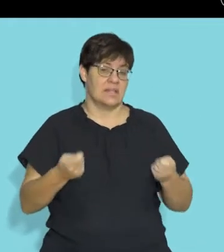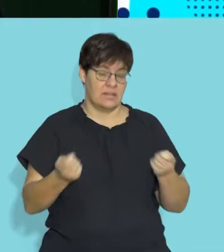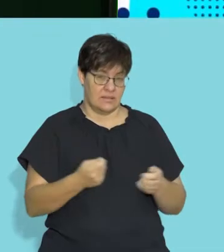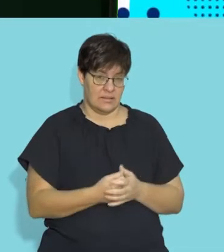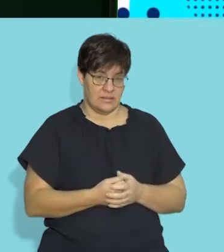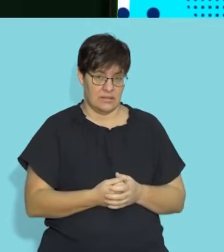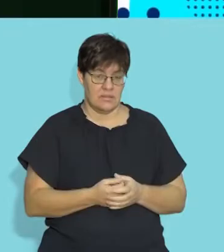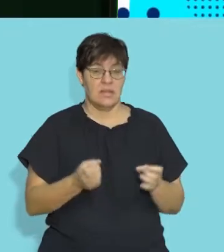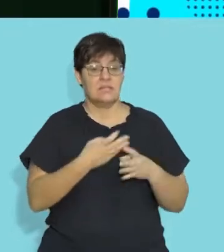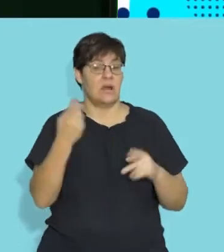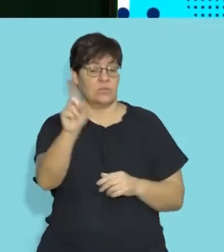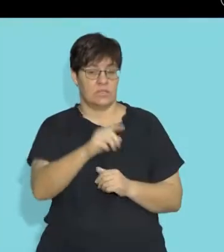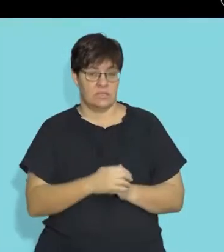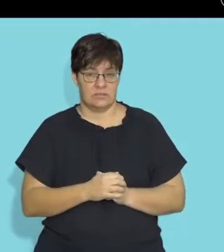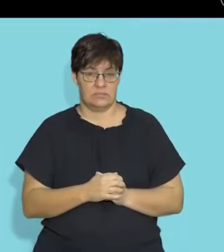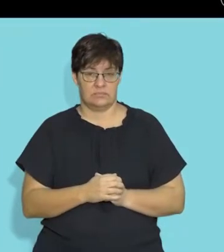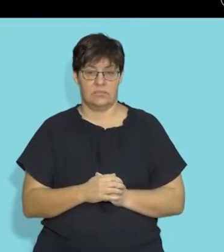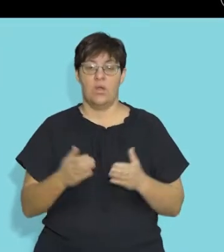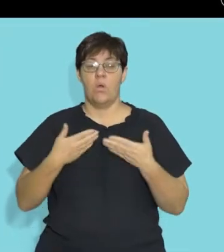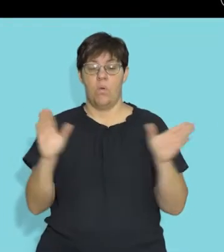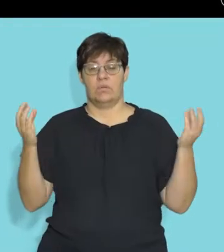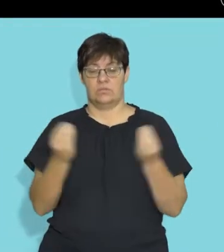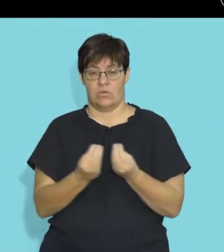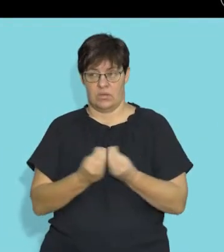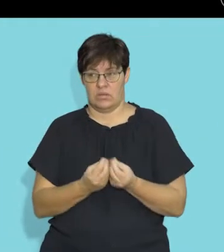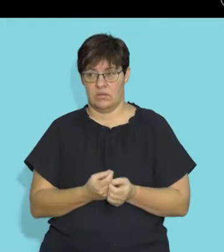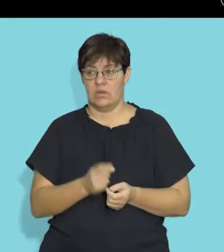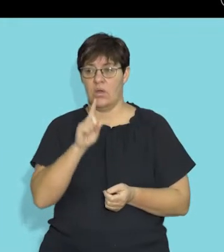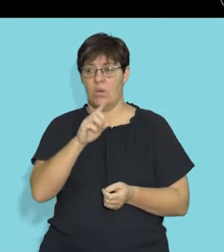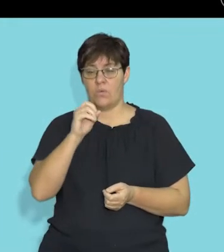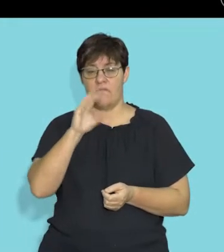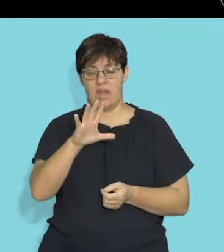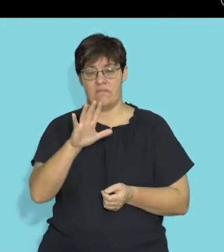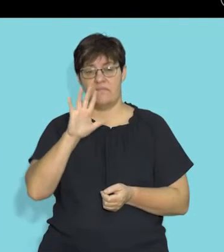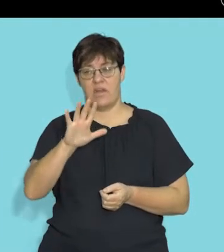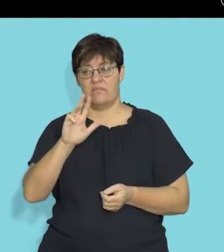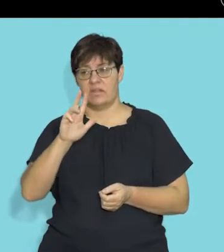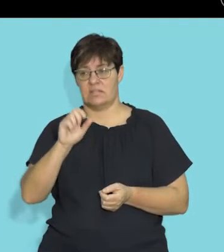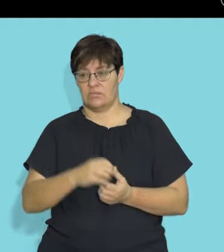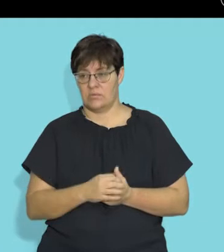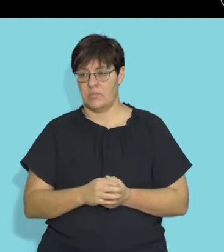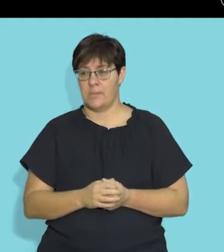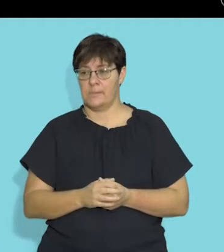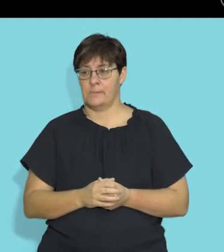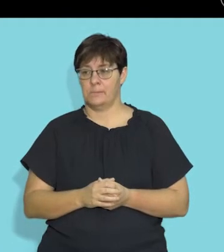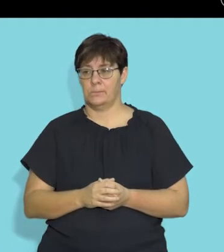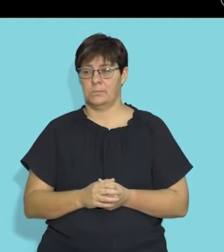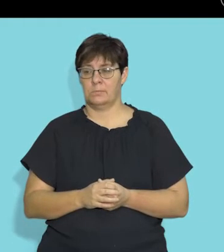sales. Start off with what? Your opening stock, 105,950. There's my opening